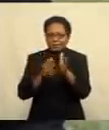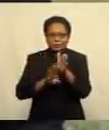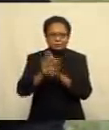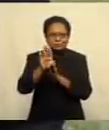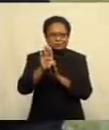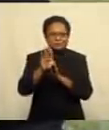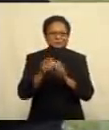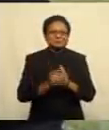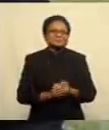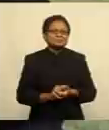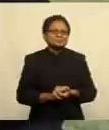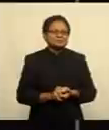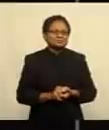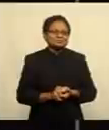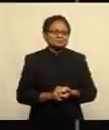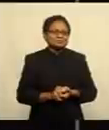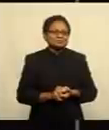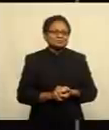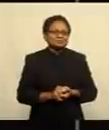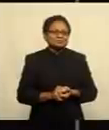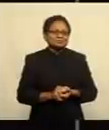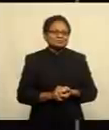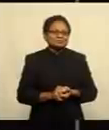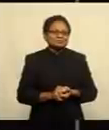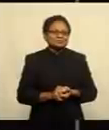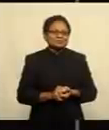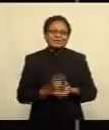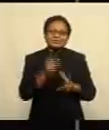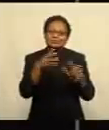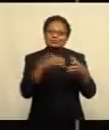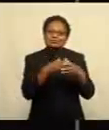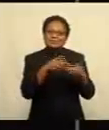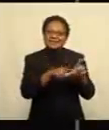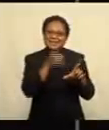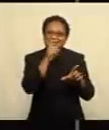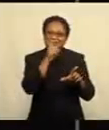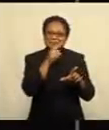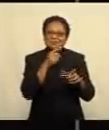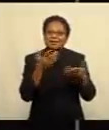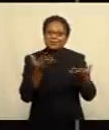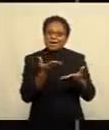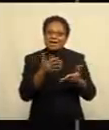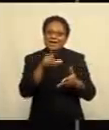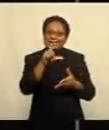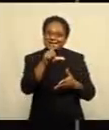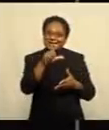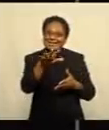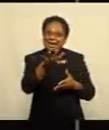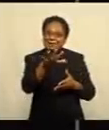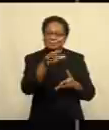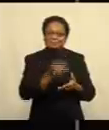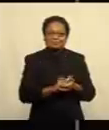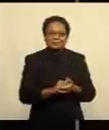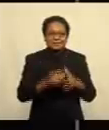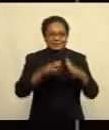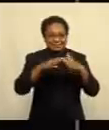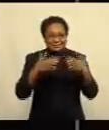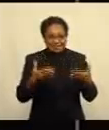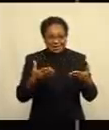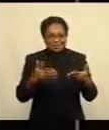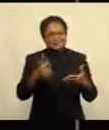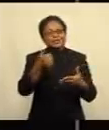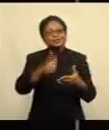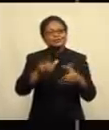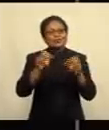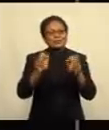Kumar, FBC News. A group of youth in Wainitarawau settlement in Cunningham are making the most of the